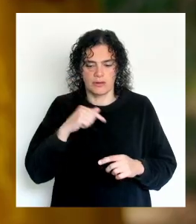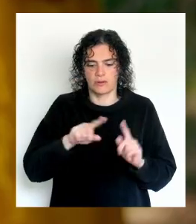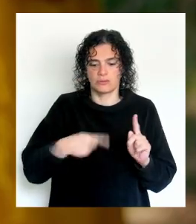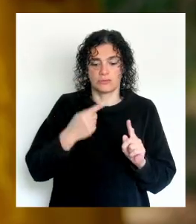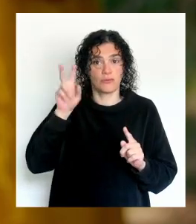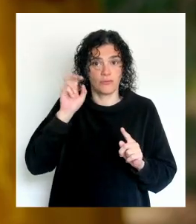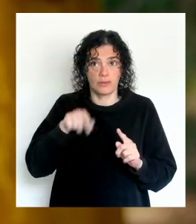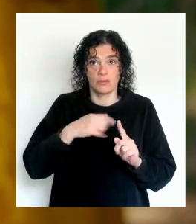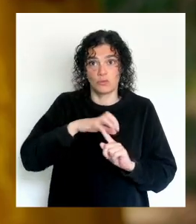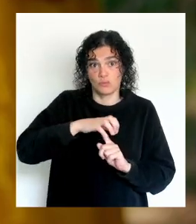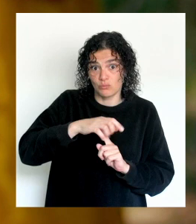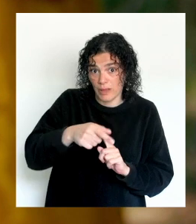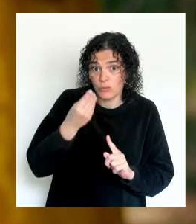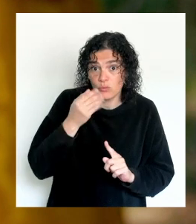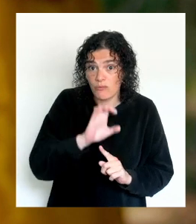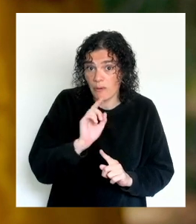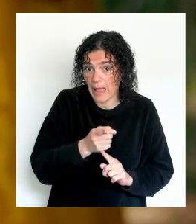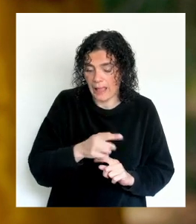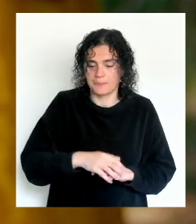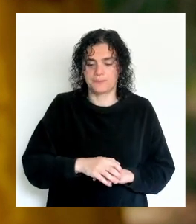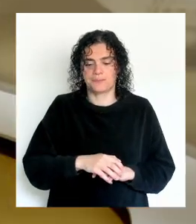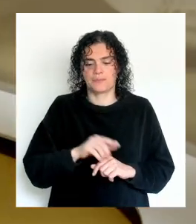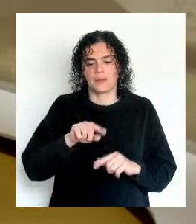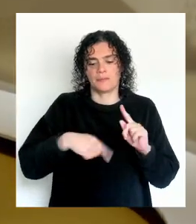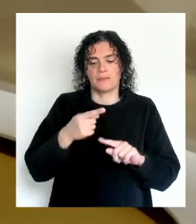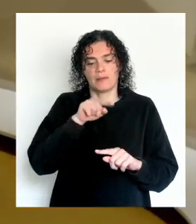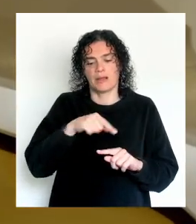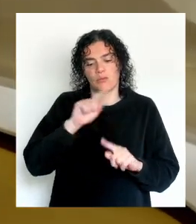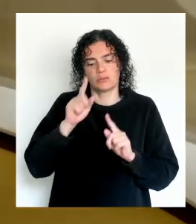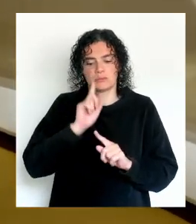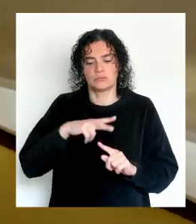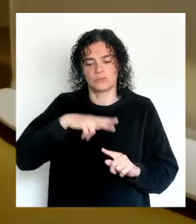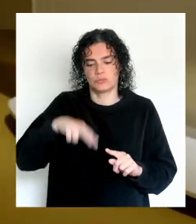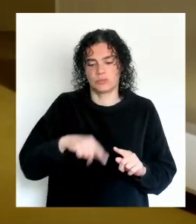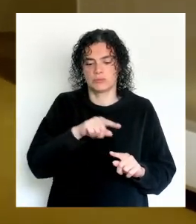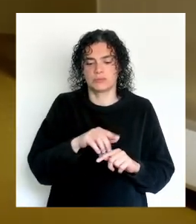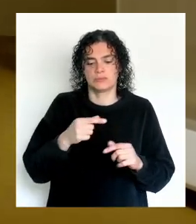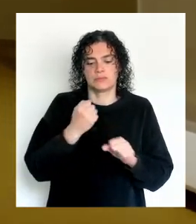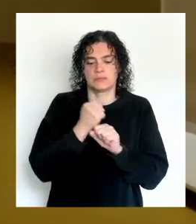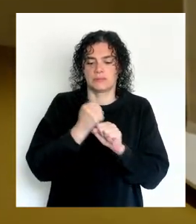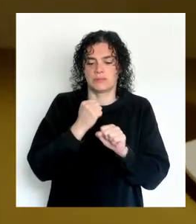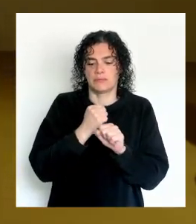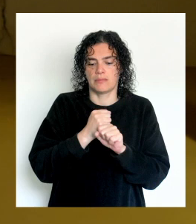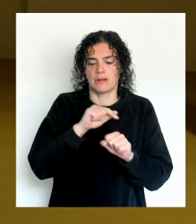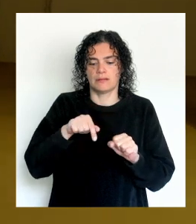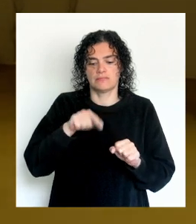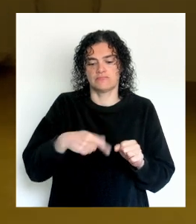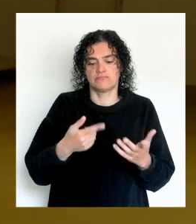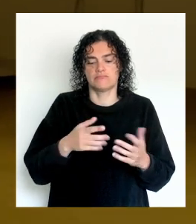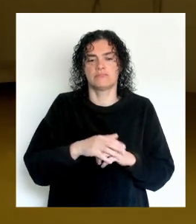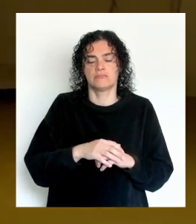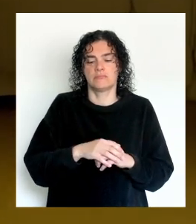you're hearing. So we're actually hearing what mushroom music sounds like. Vanessa Brago is a Portuguese artist who works